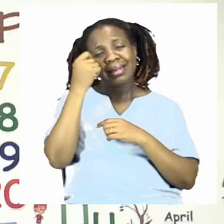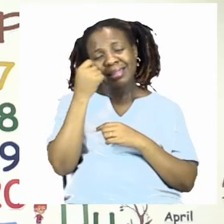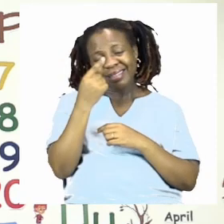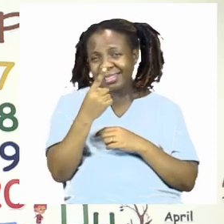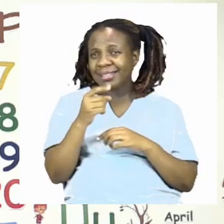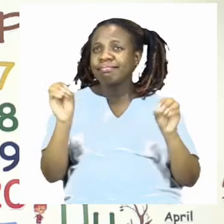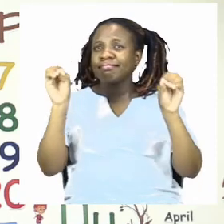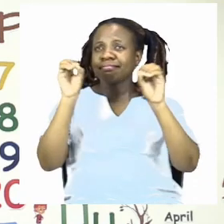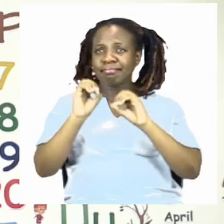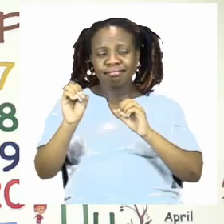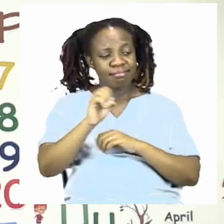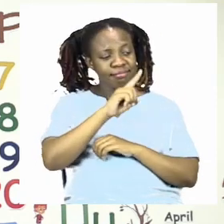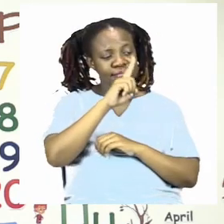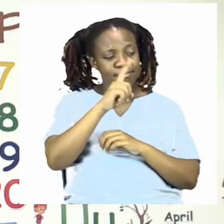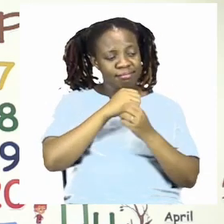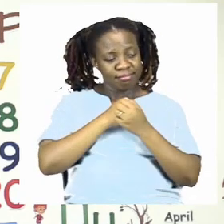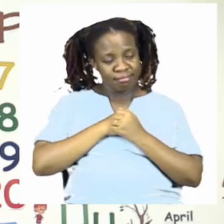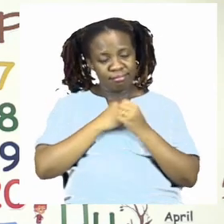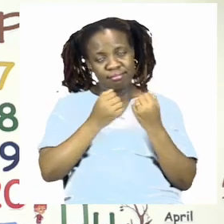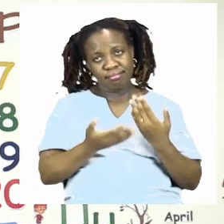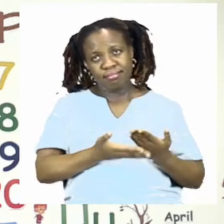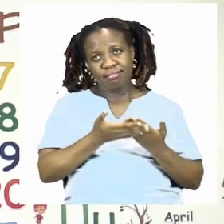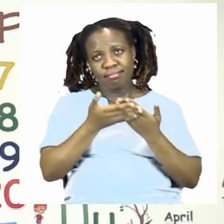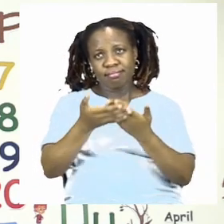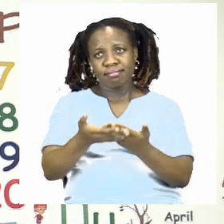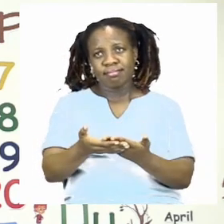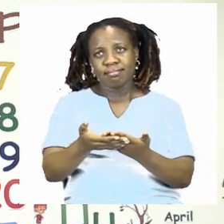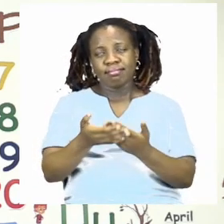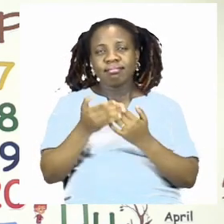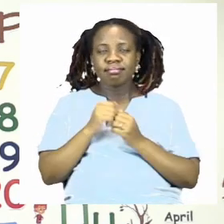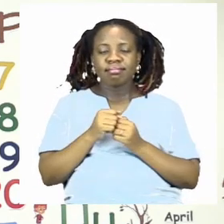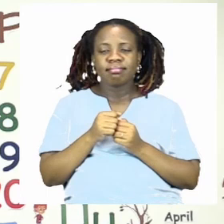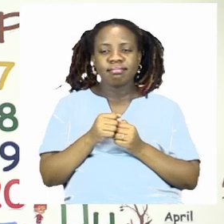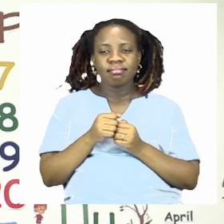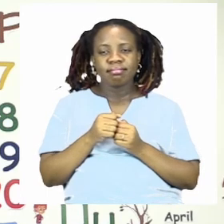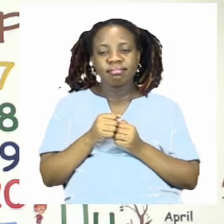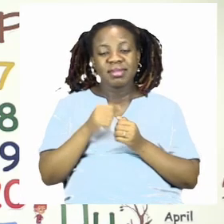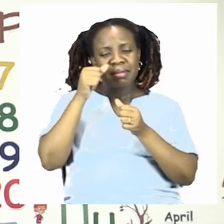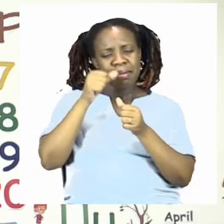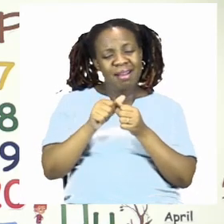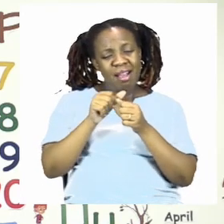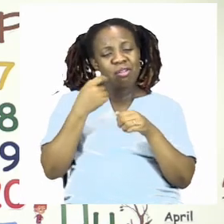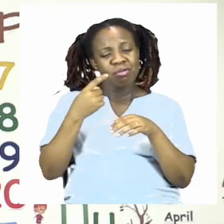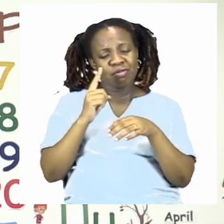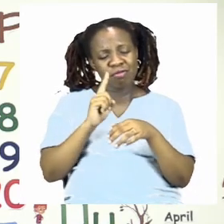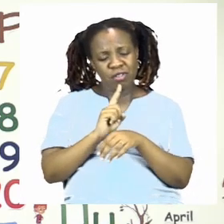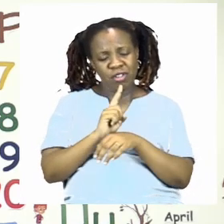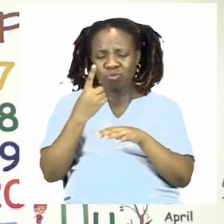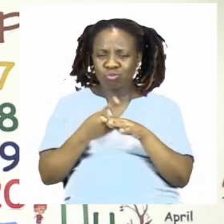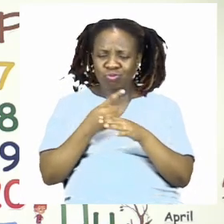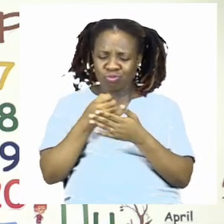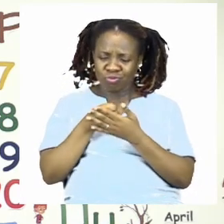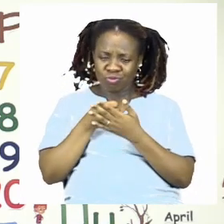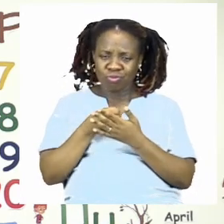always ask a grown-up for help. But remember, boys and girls, try to do it on your own first. Now, while I leave